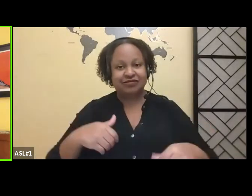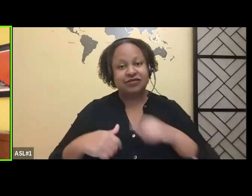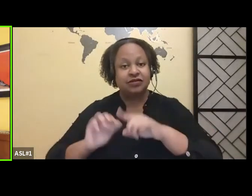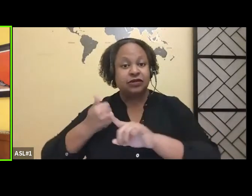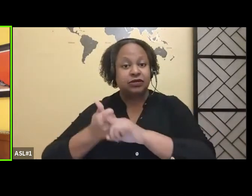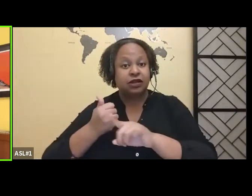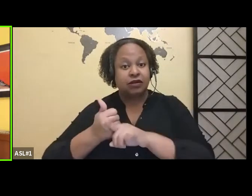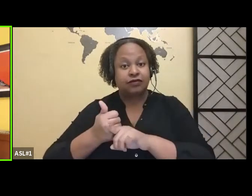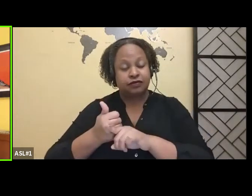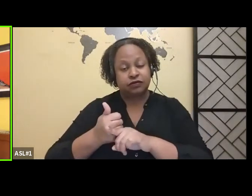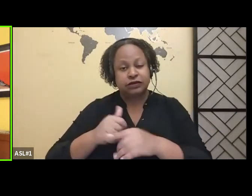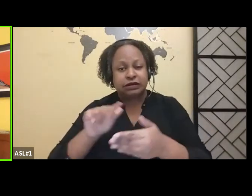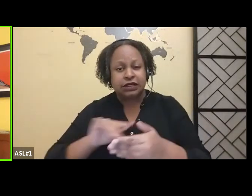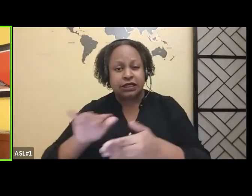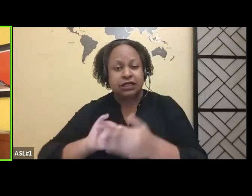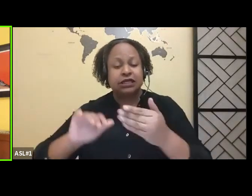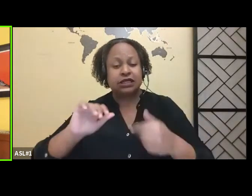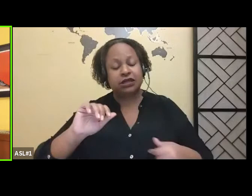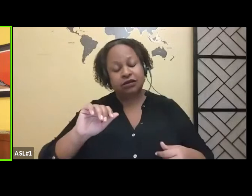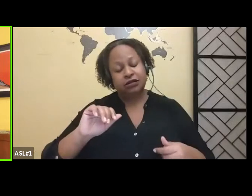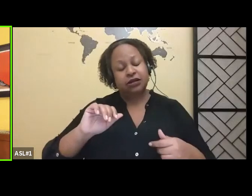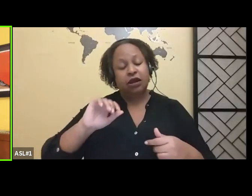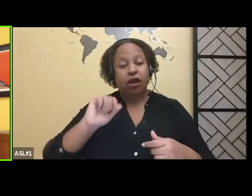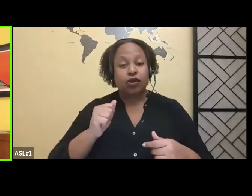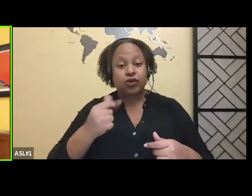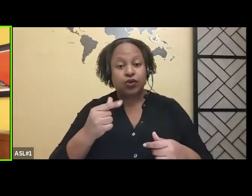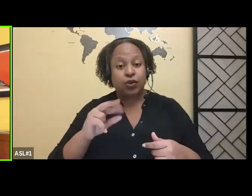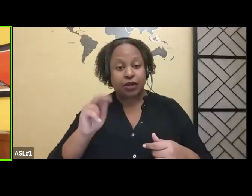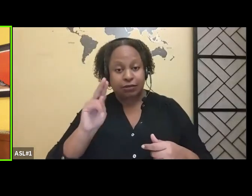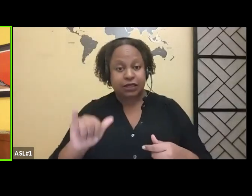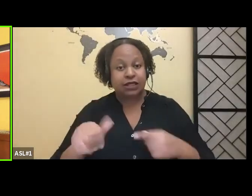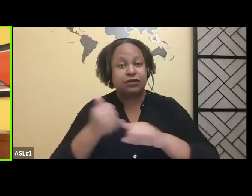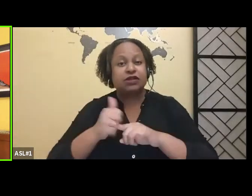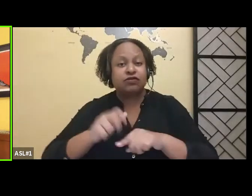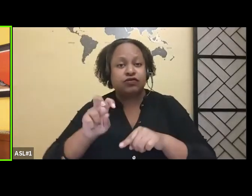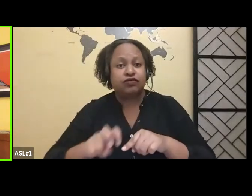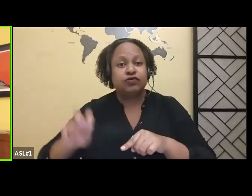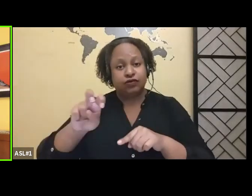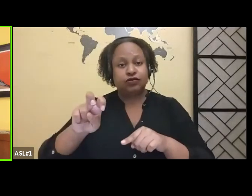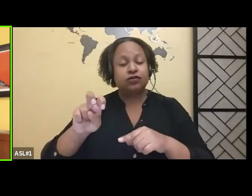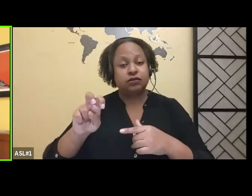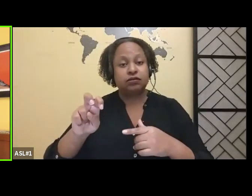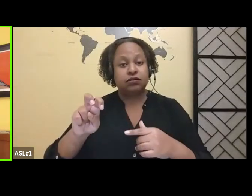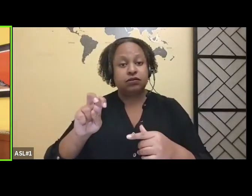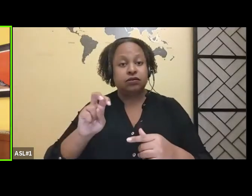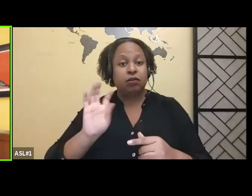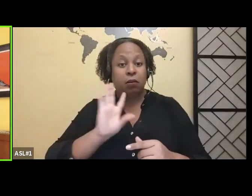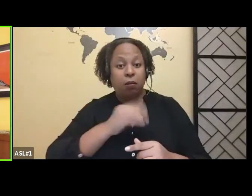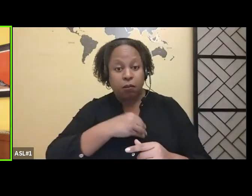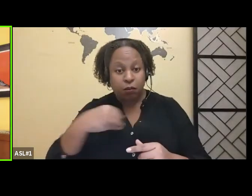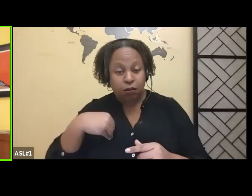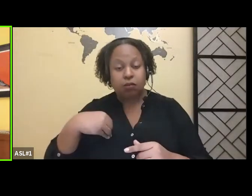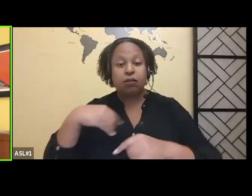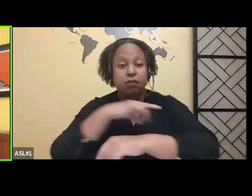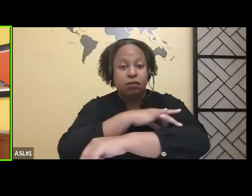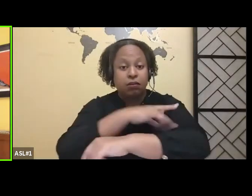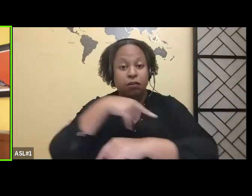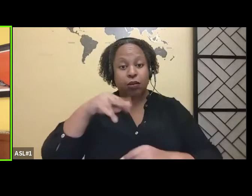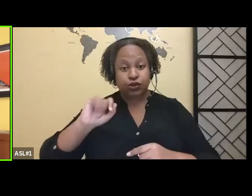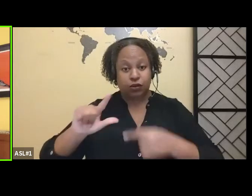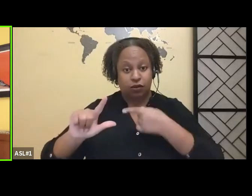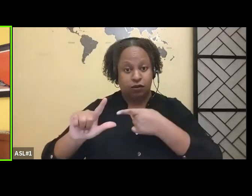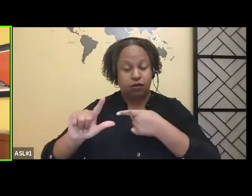was to walk the land. He walked the land of Portugal, the colonial state that had his home